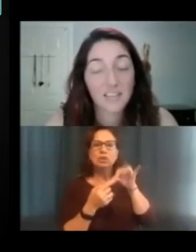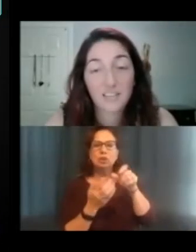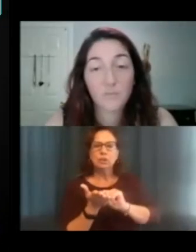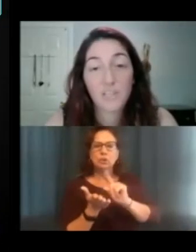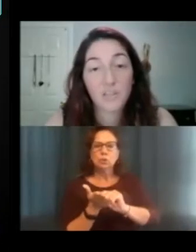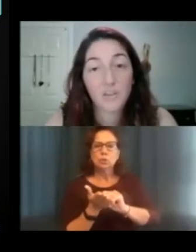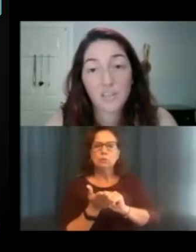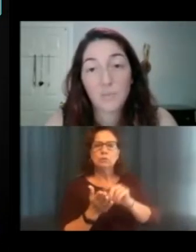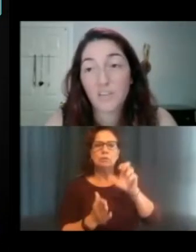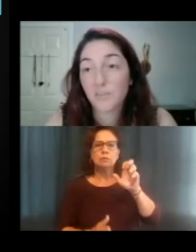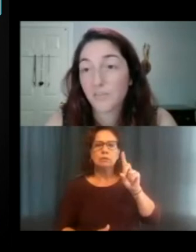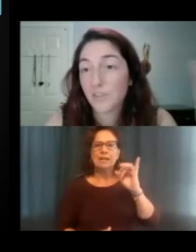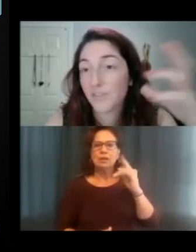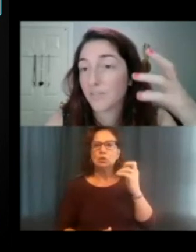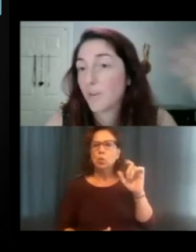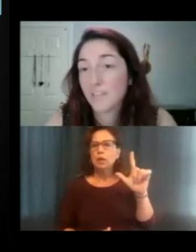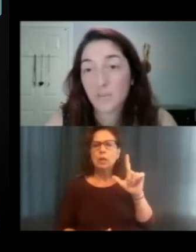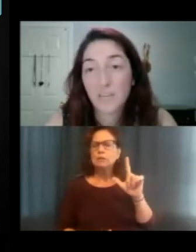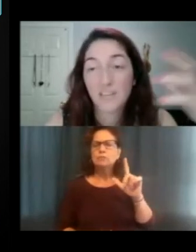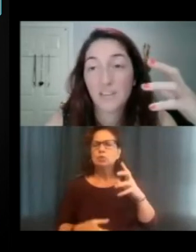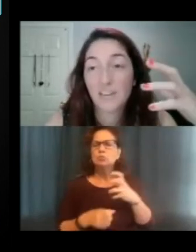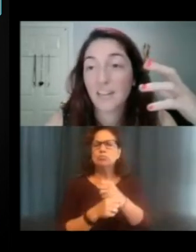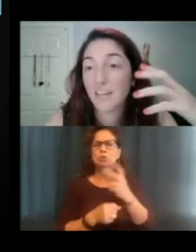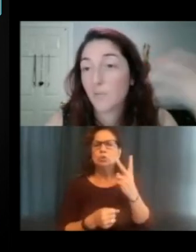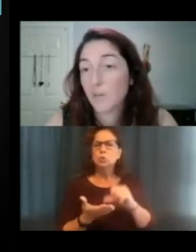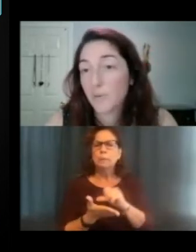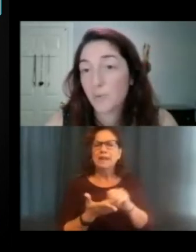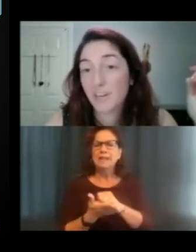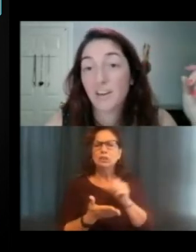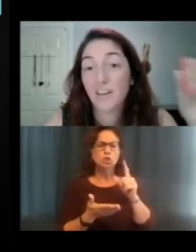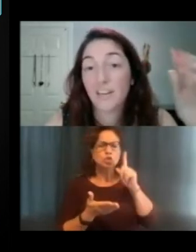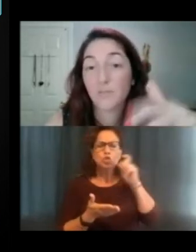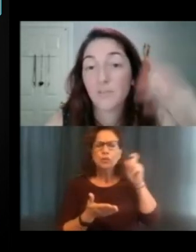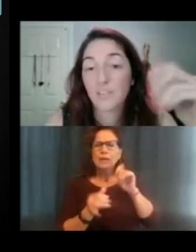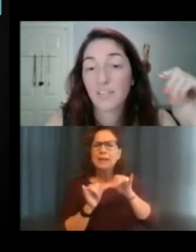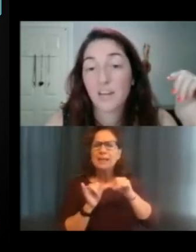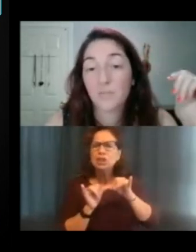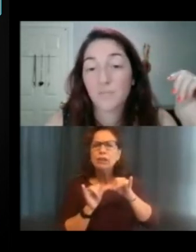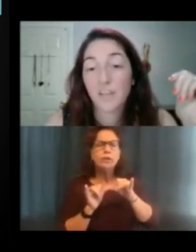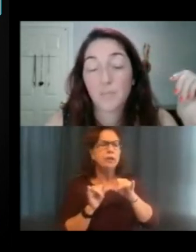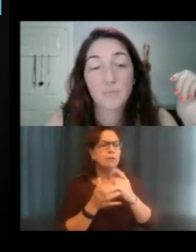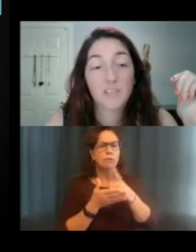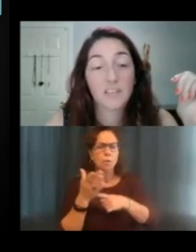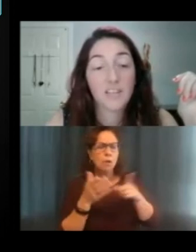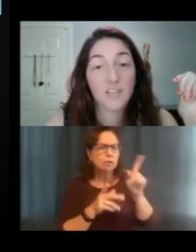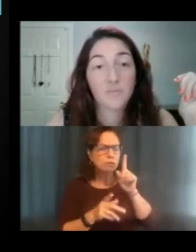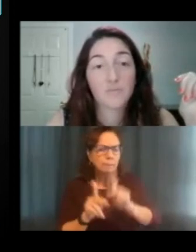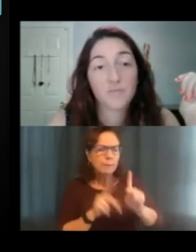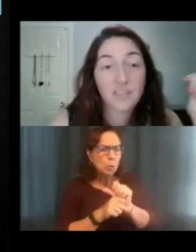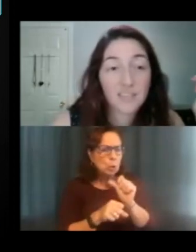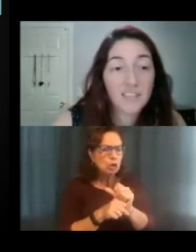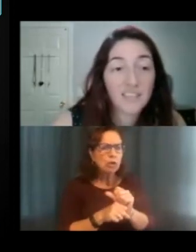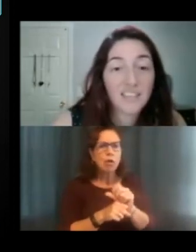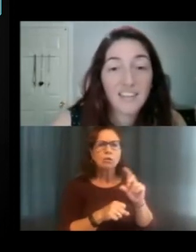is like a really short 2-page overview of what is dream engineering, what are people working on, and reviews the other papers in the issue.